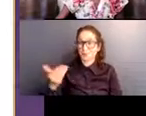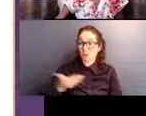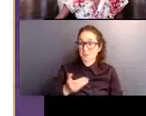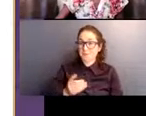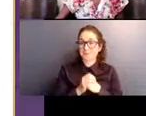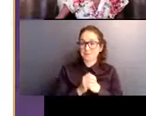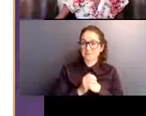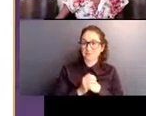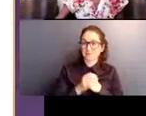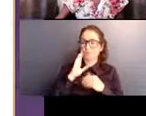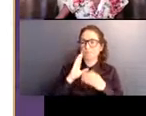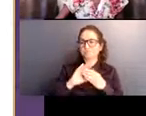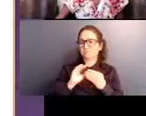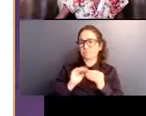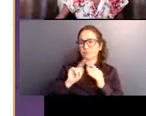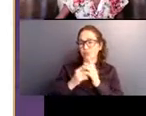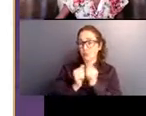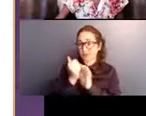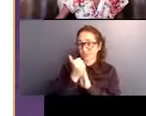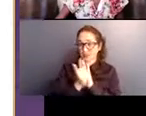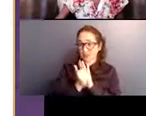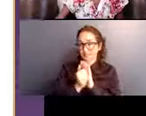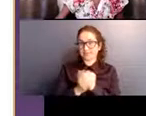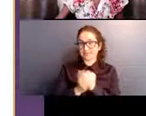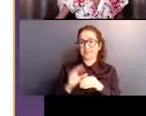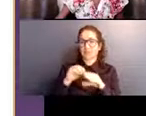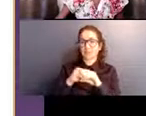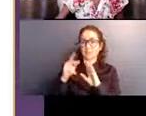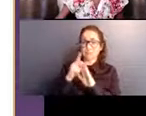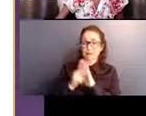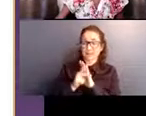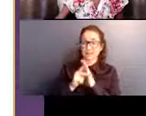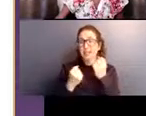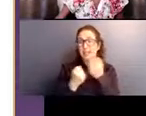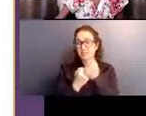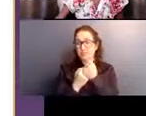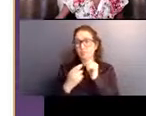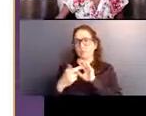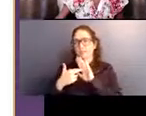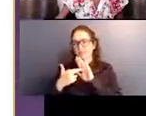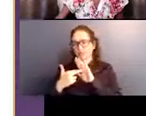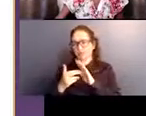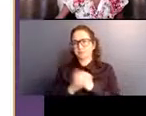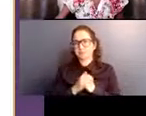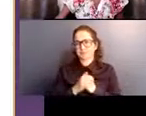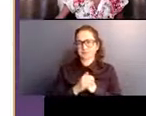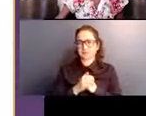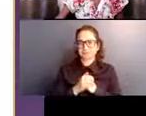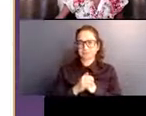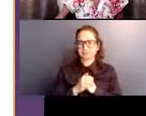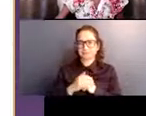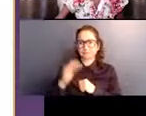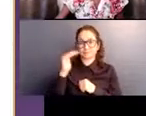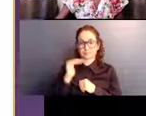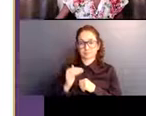you our agenda for tonight. Tonight's agenda includes policy, advocacy, and representation,